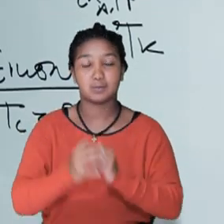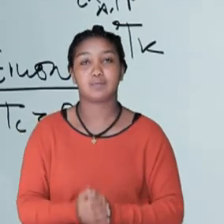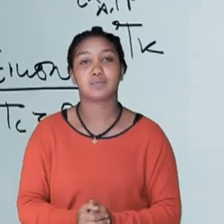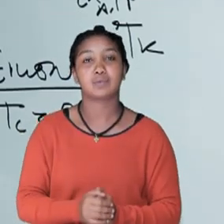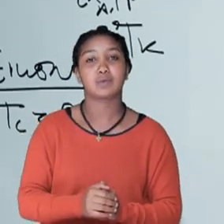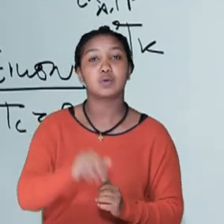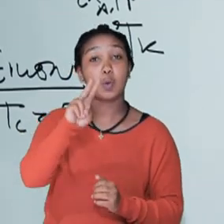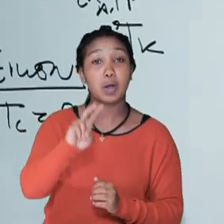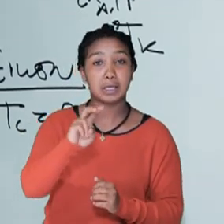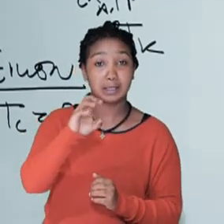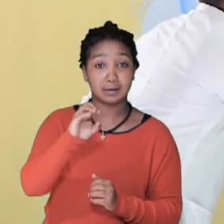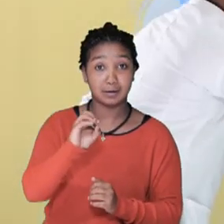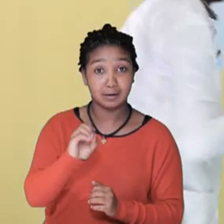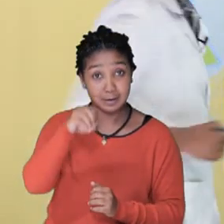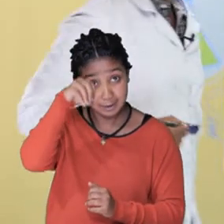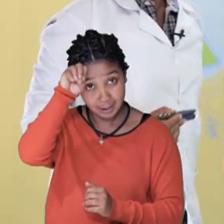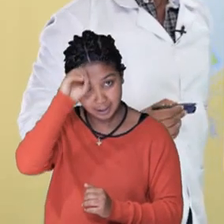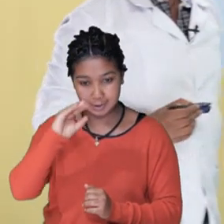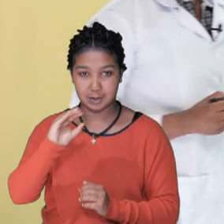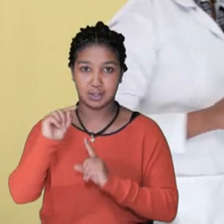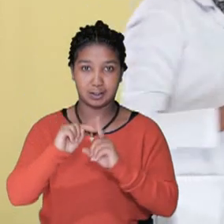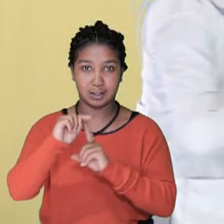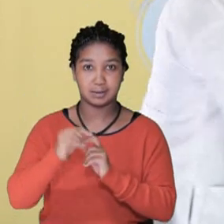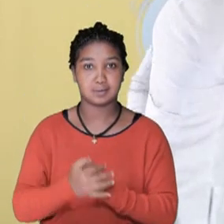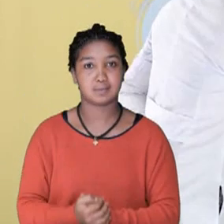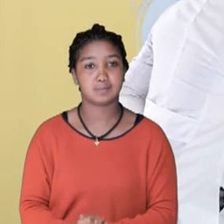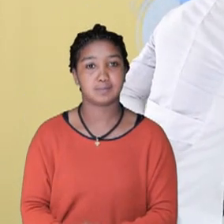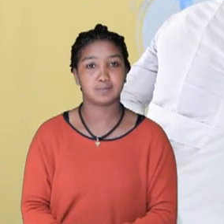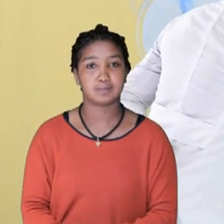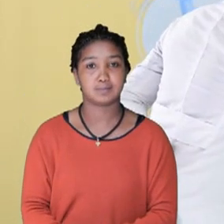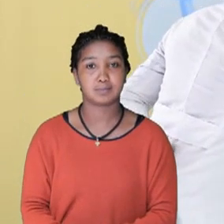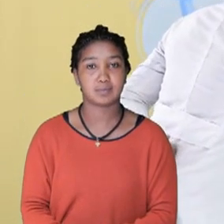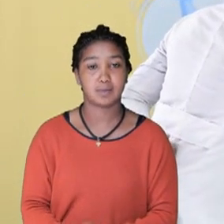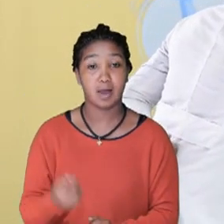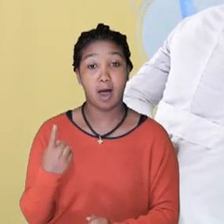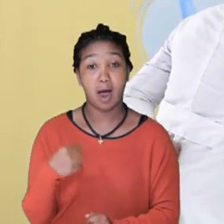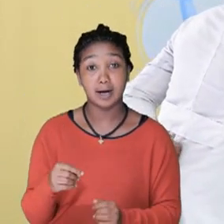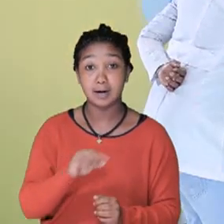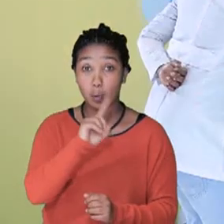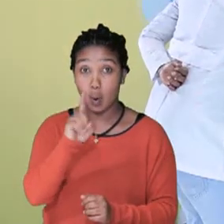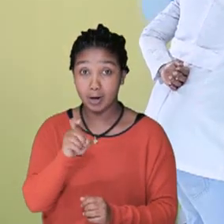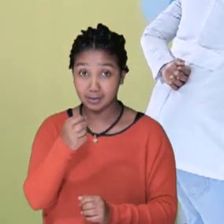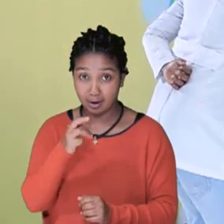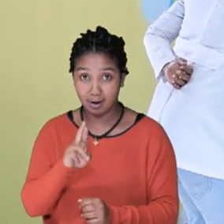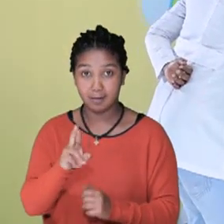20 degrees Celsius. And our requirements are